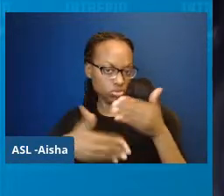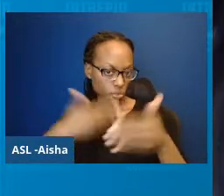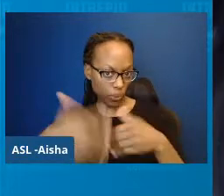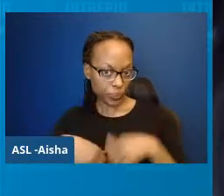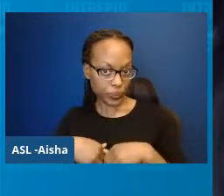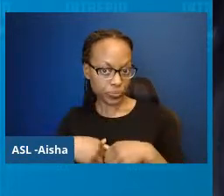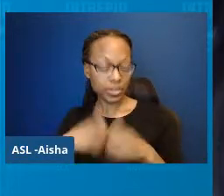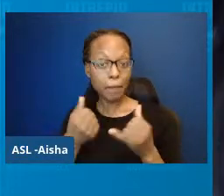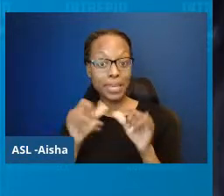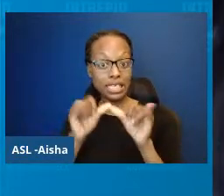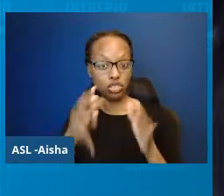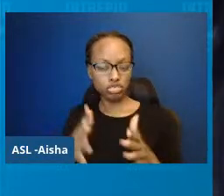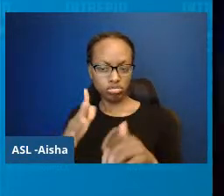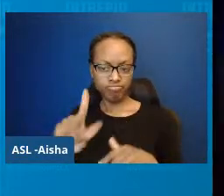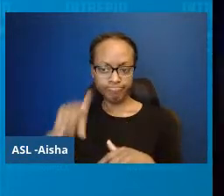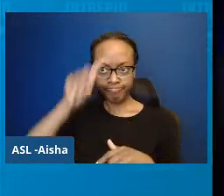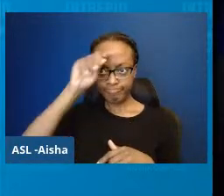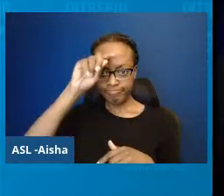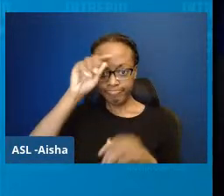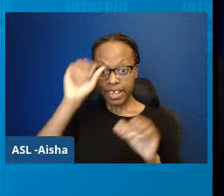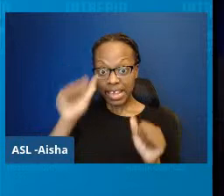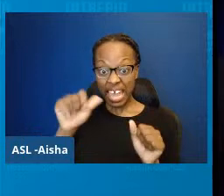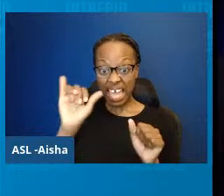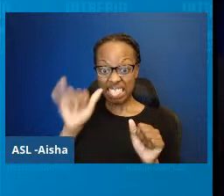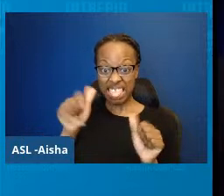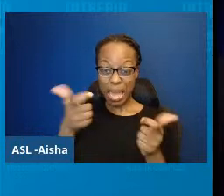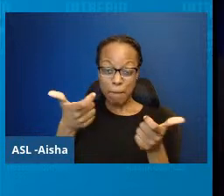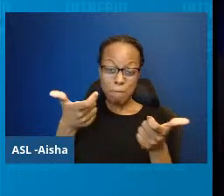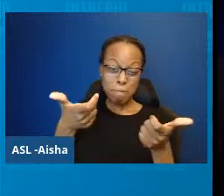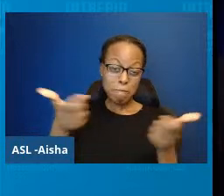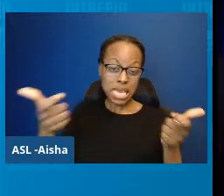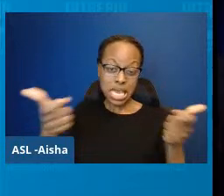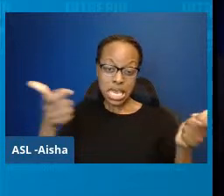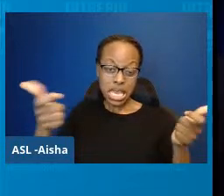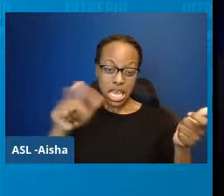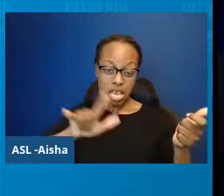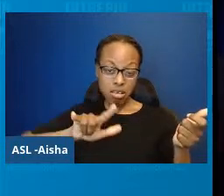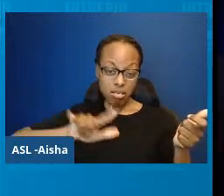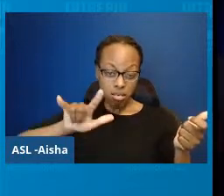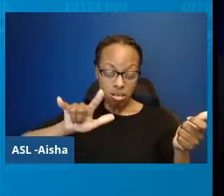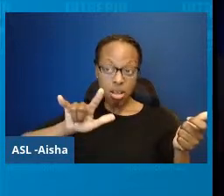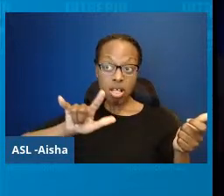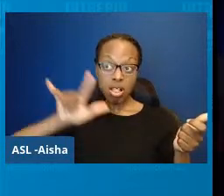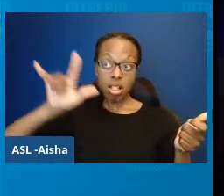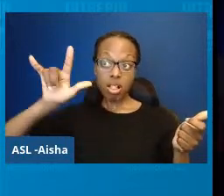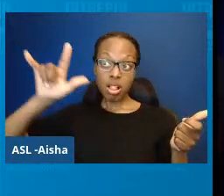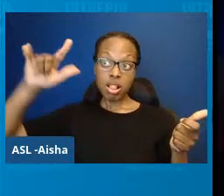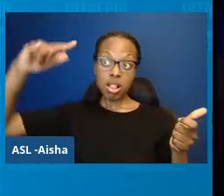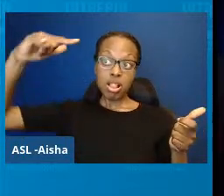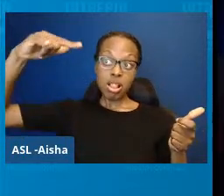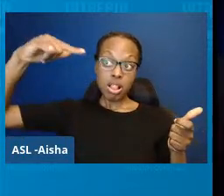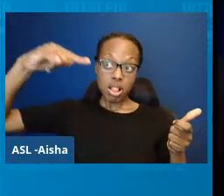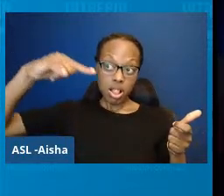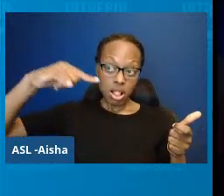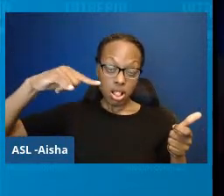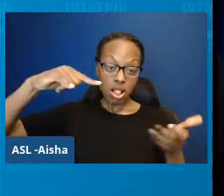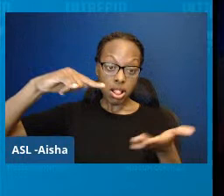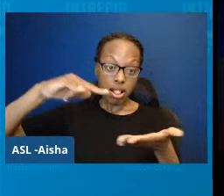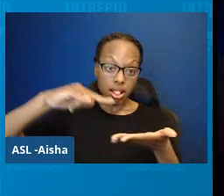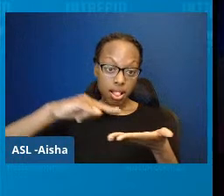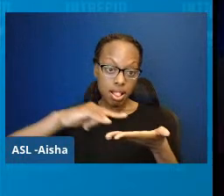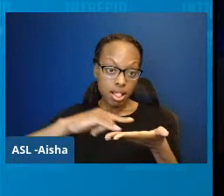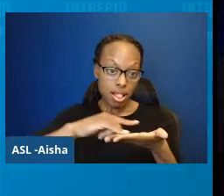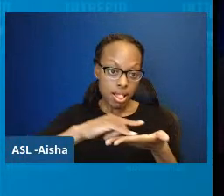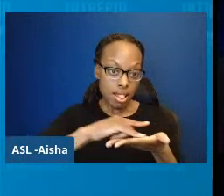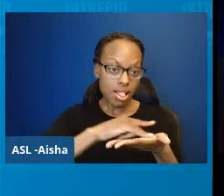of engineers was, can a craft this large glide back into Earth's atmosphere and land on a runway, instead